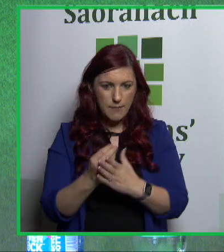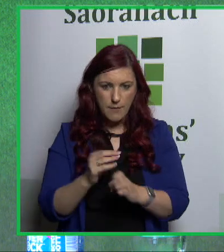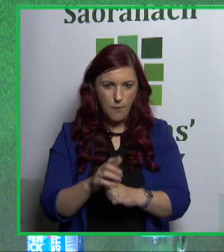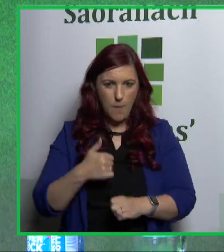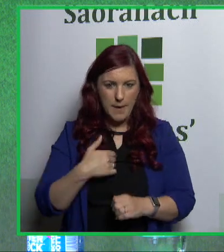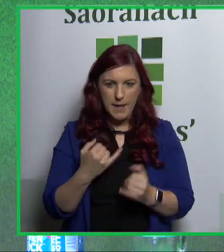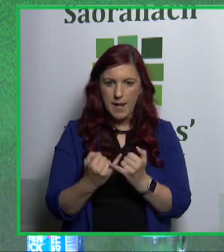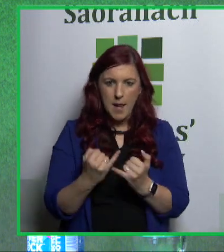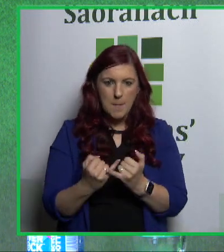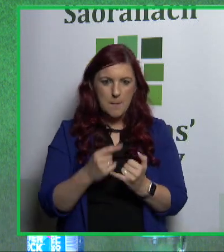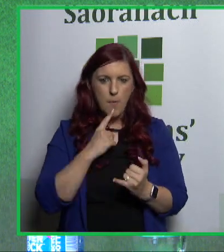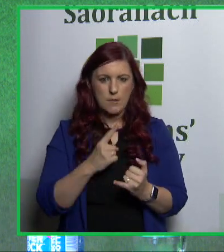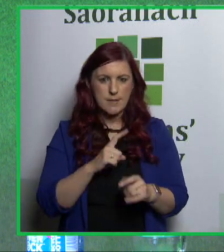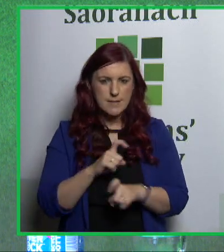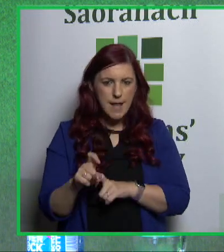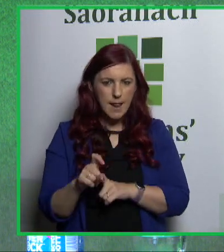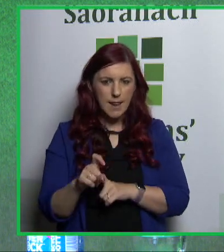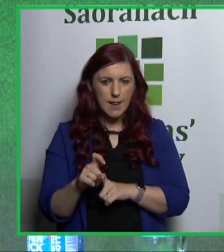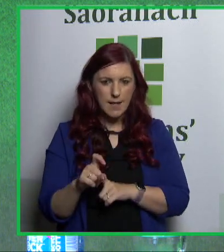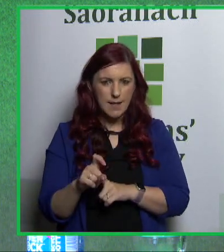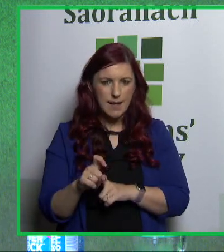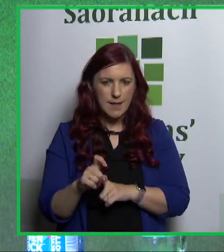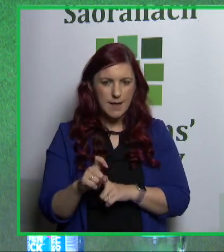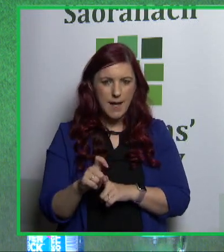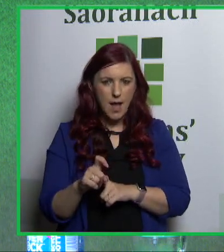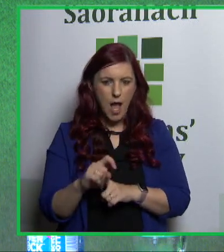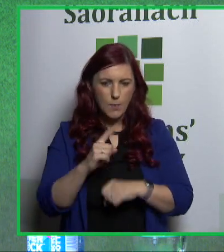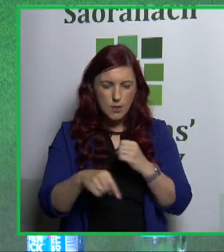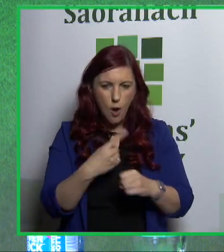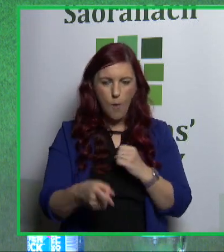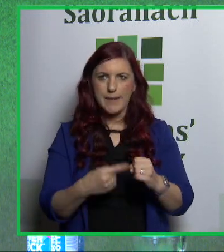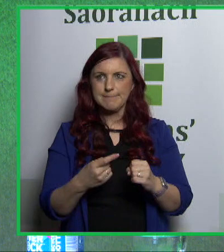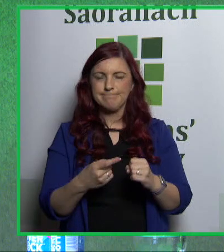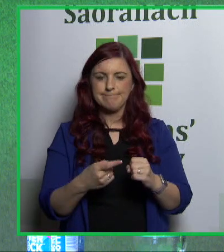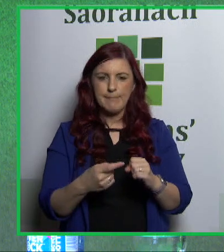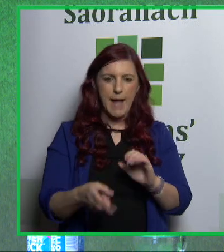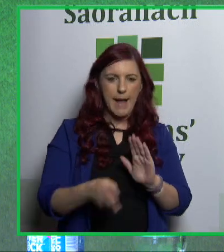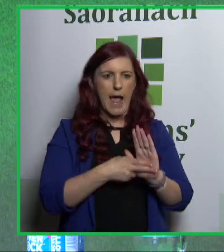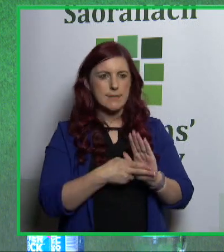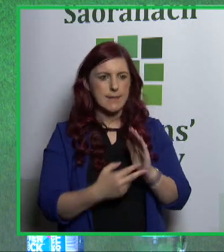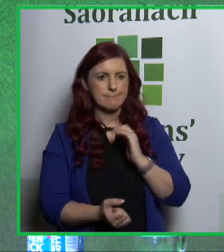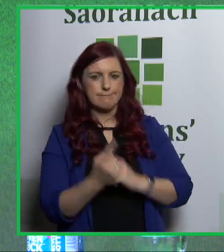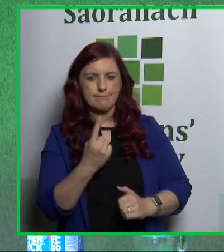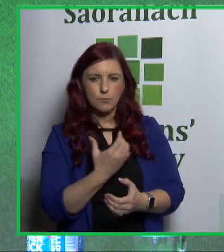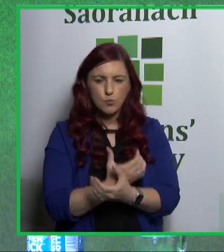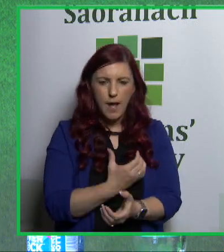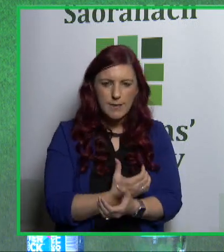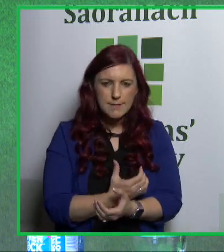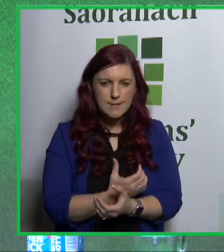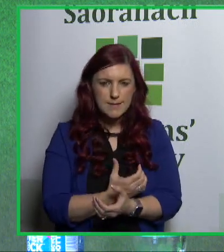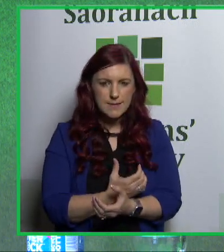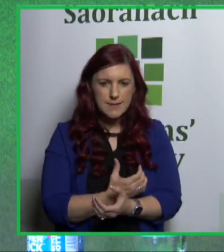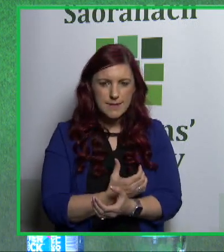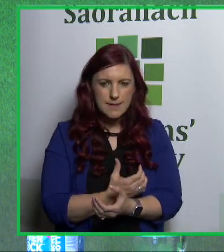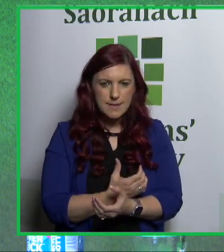video said and stuff, but I was always classed as the bold child constantly. And even like when you're being told that in